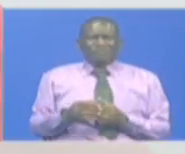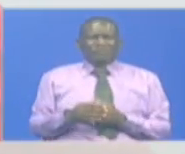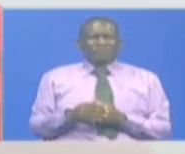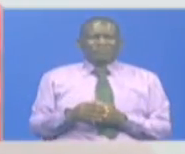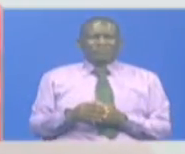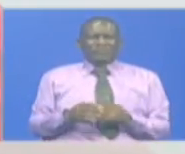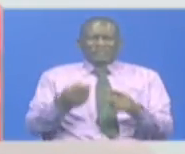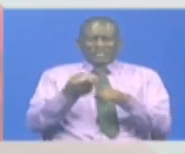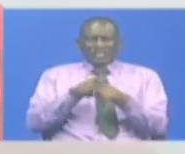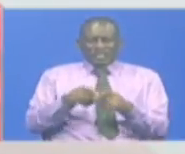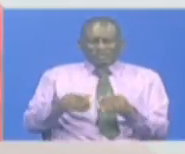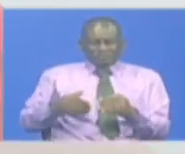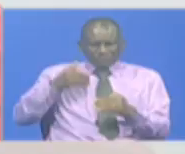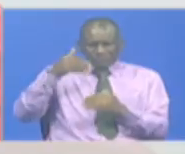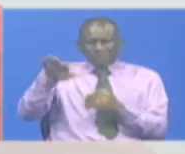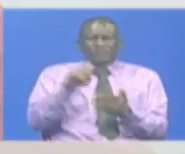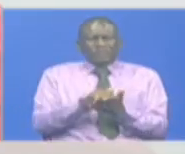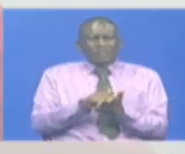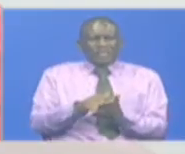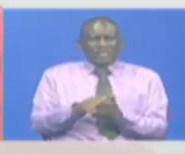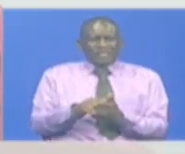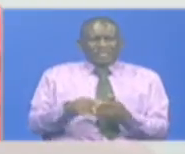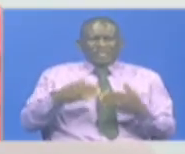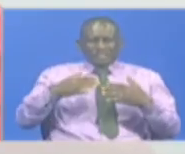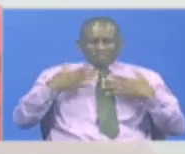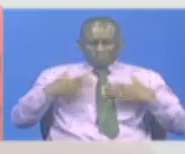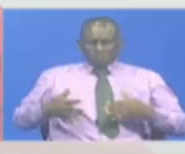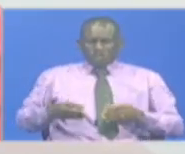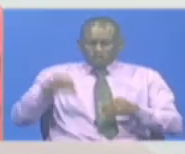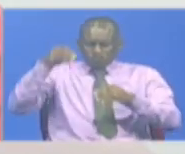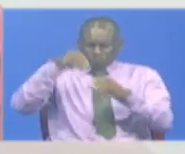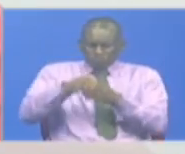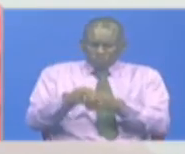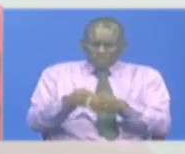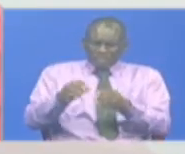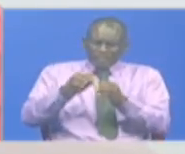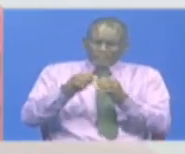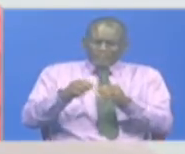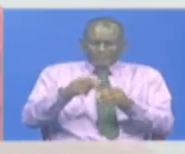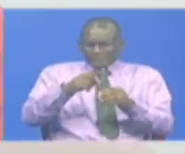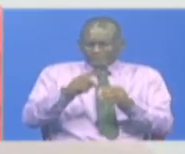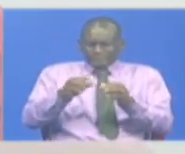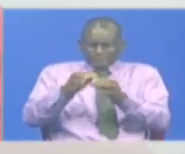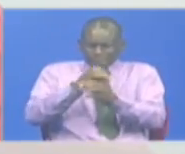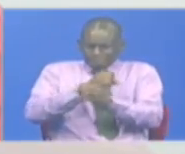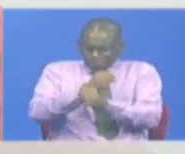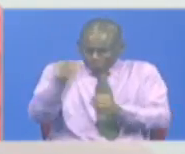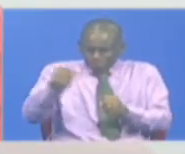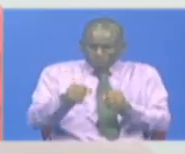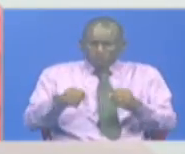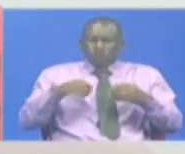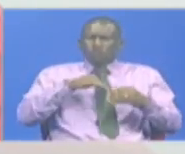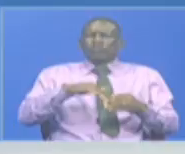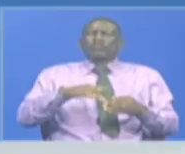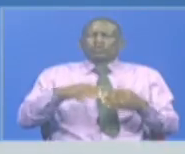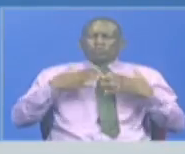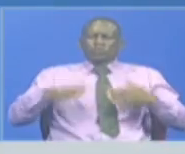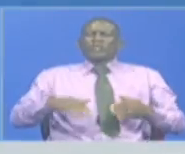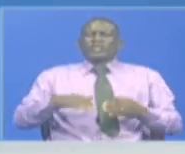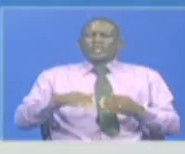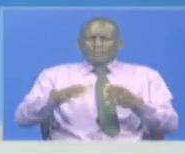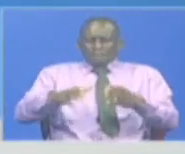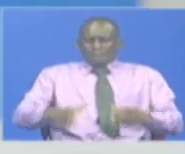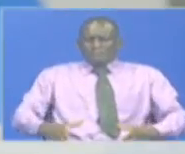then put into a sealed body bag, and these bodies have to be disposed within 24 hours. The World